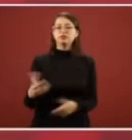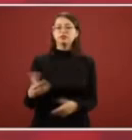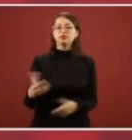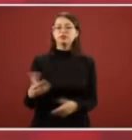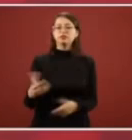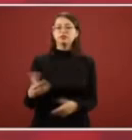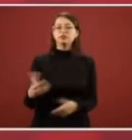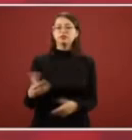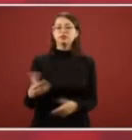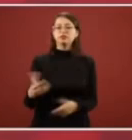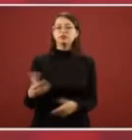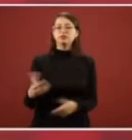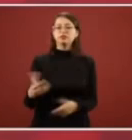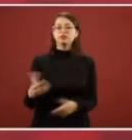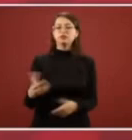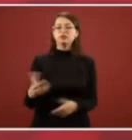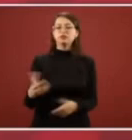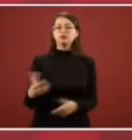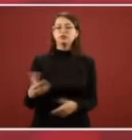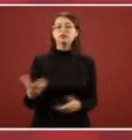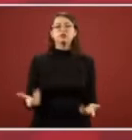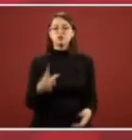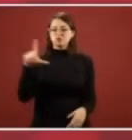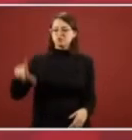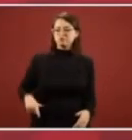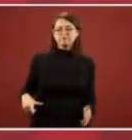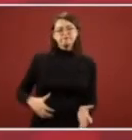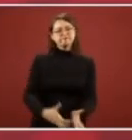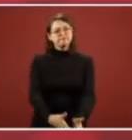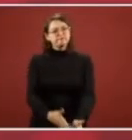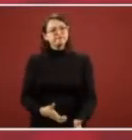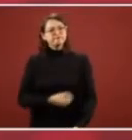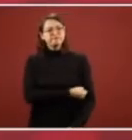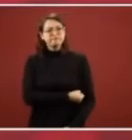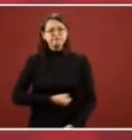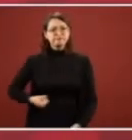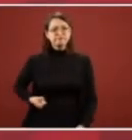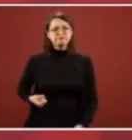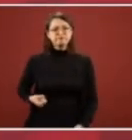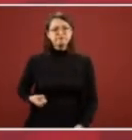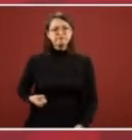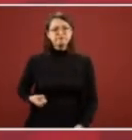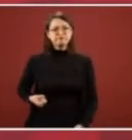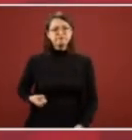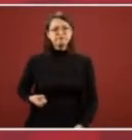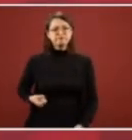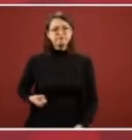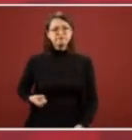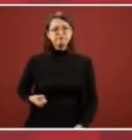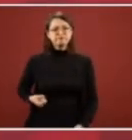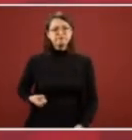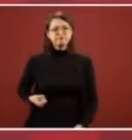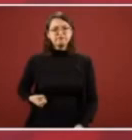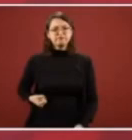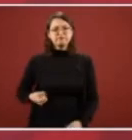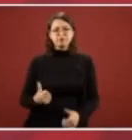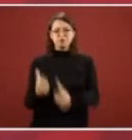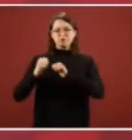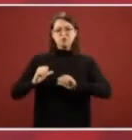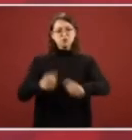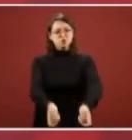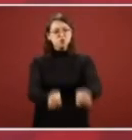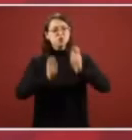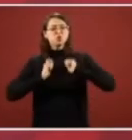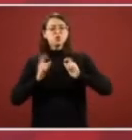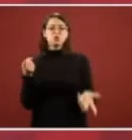has austerity and is sober. Es humildad. And to have humility.